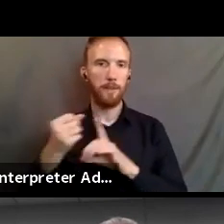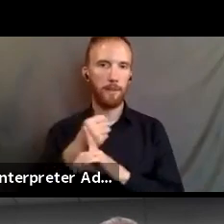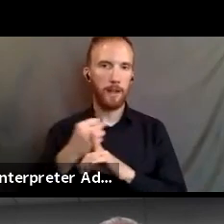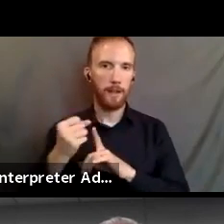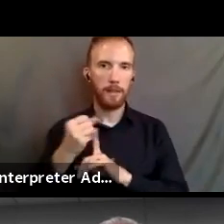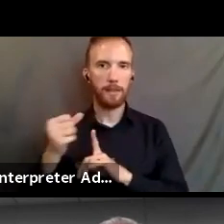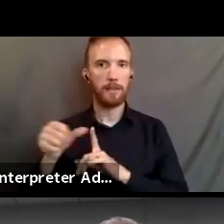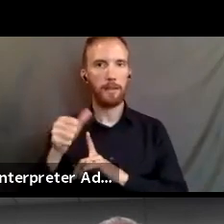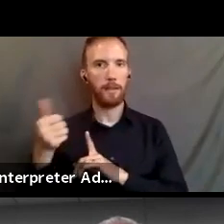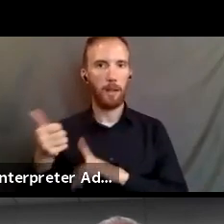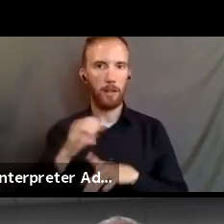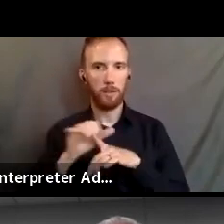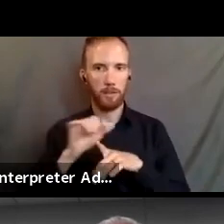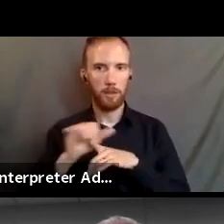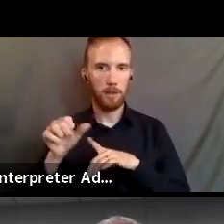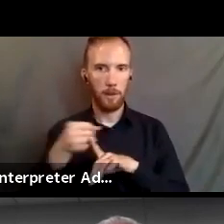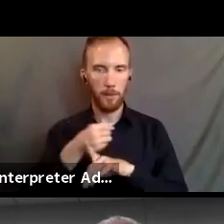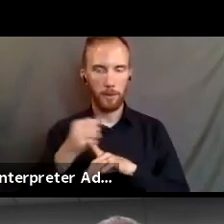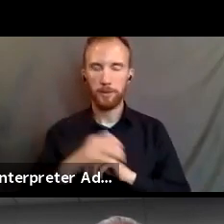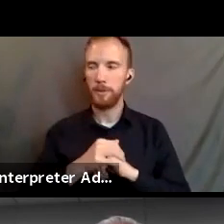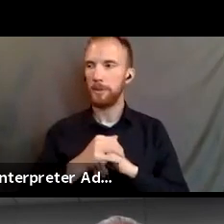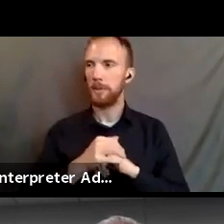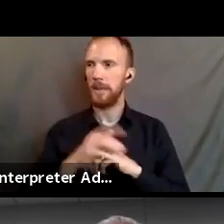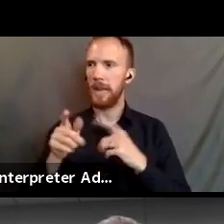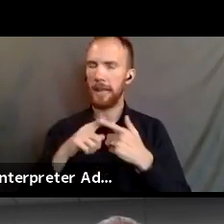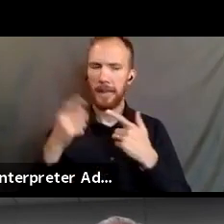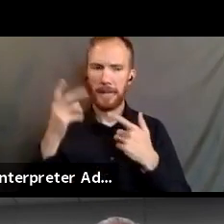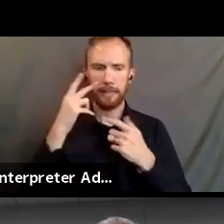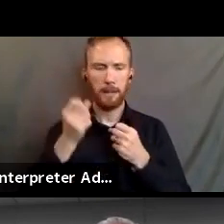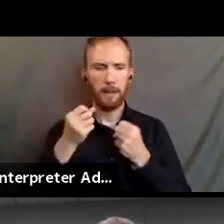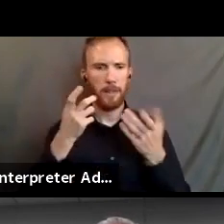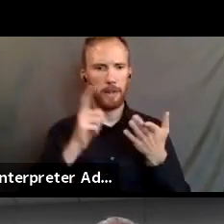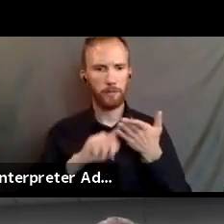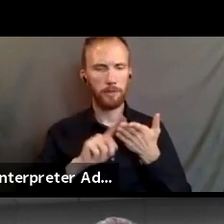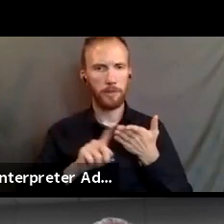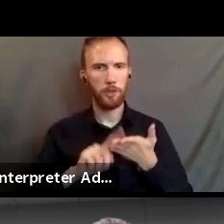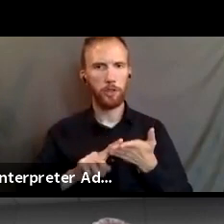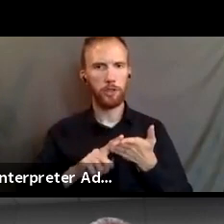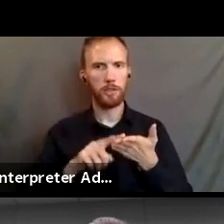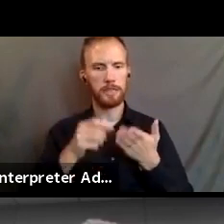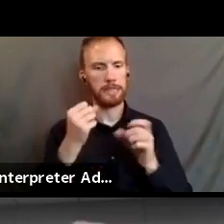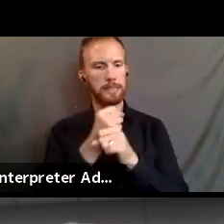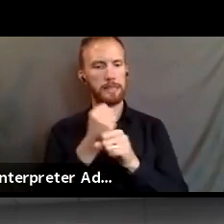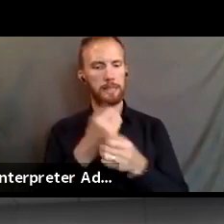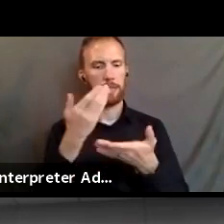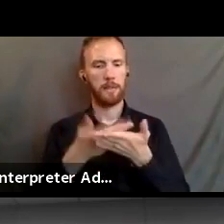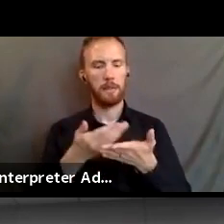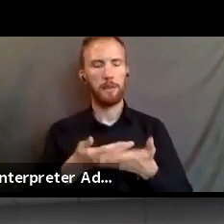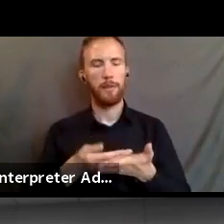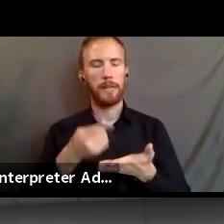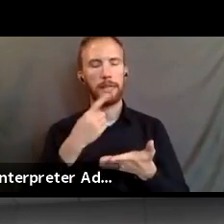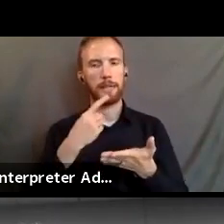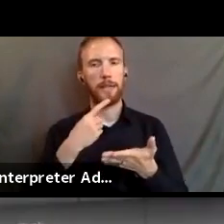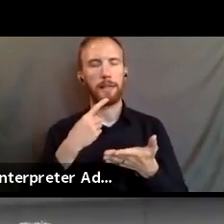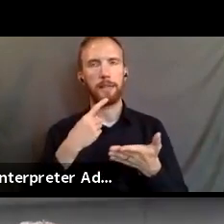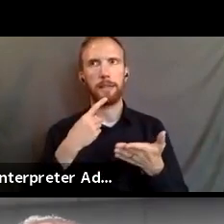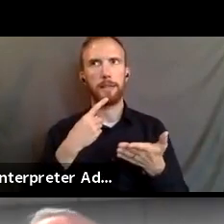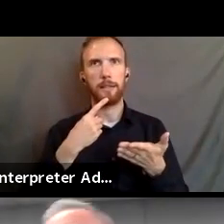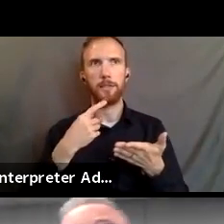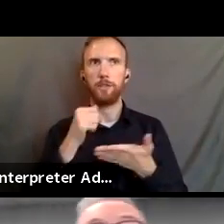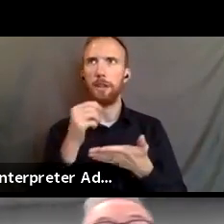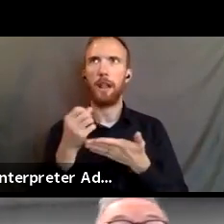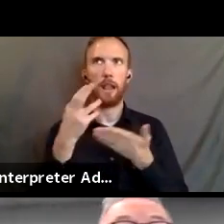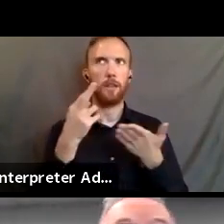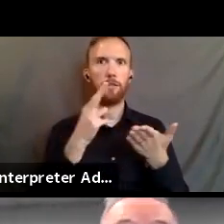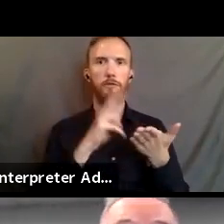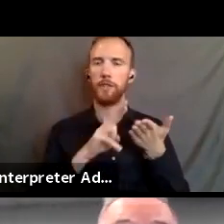research that has conclusively found that there's not much research supporting that